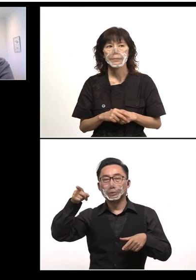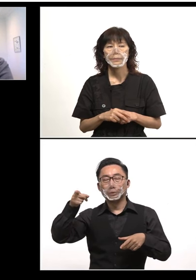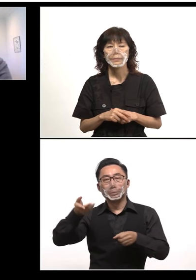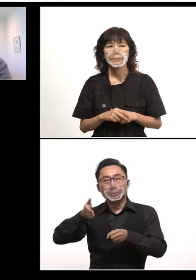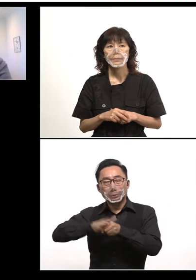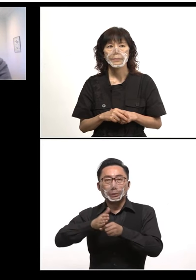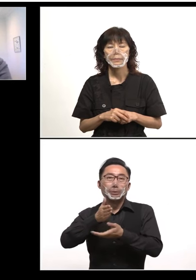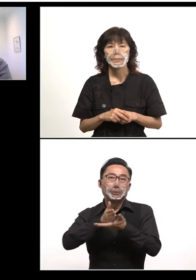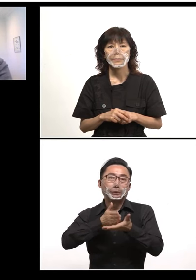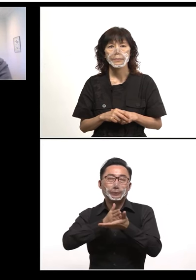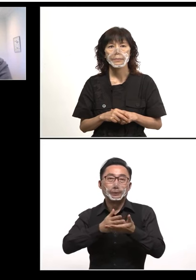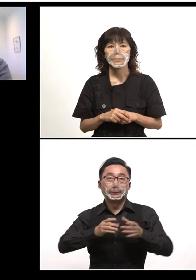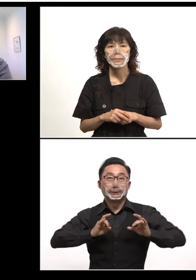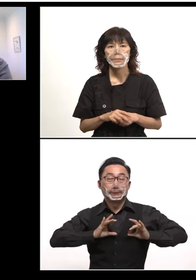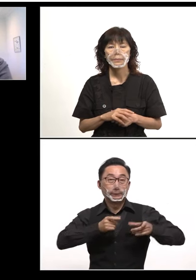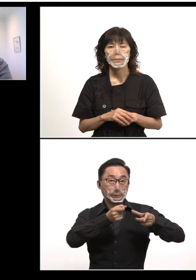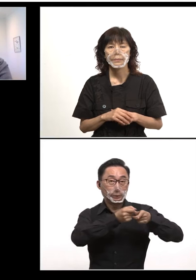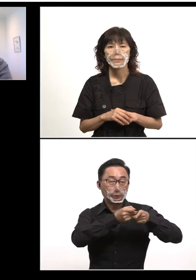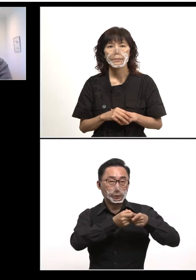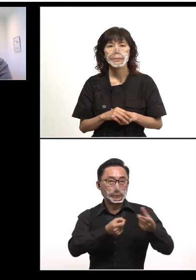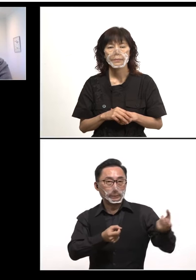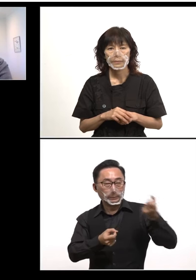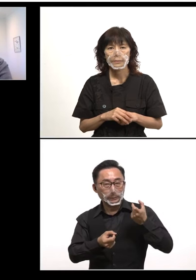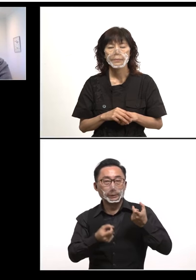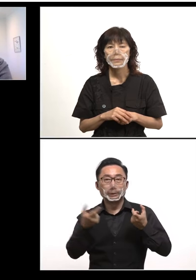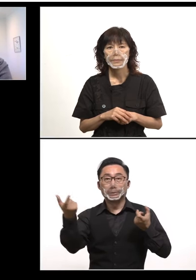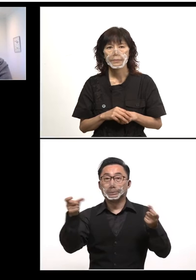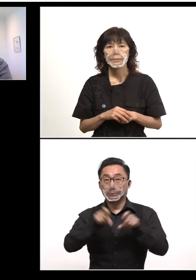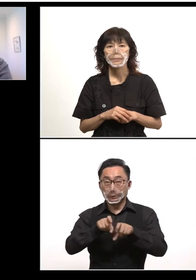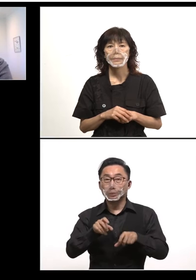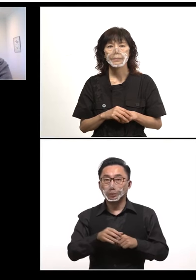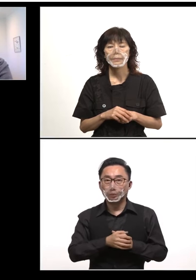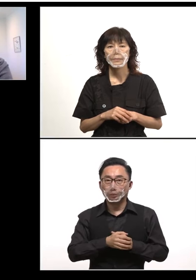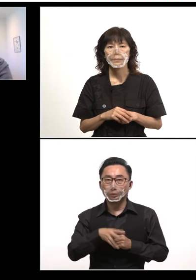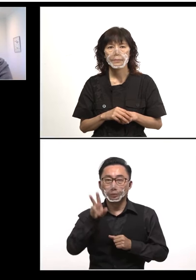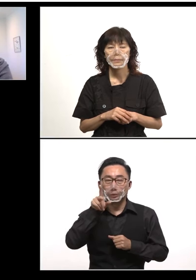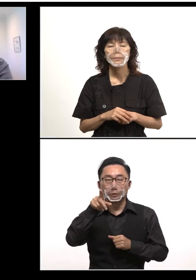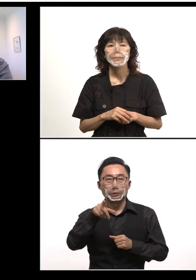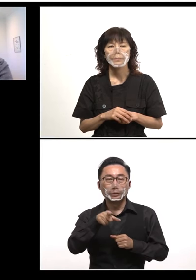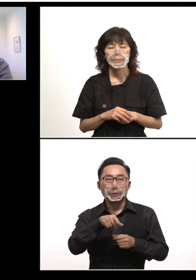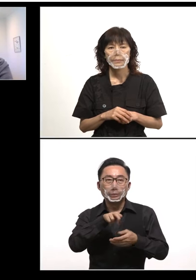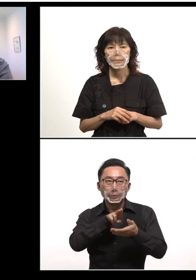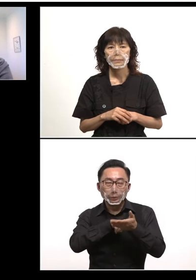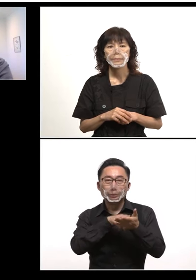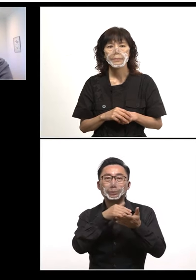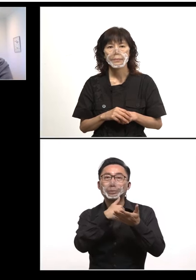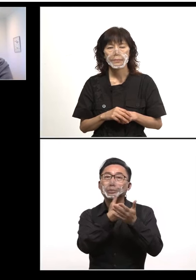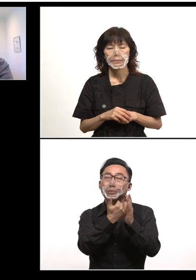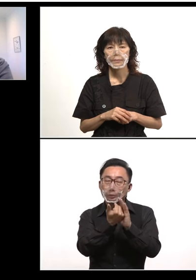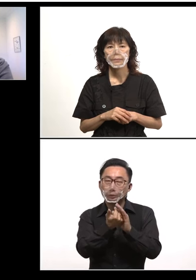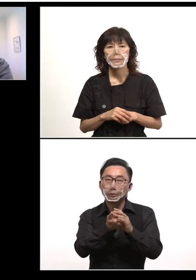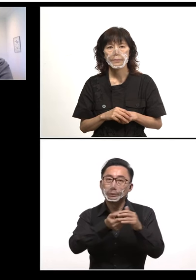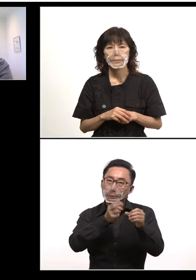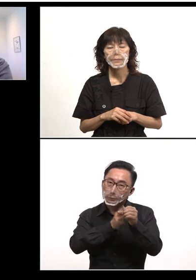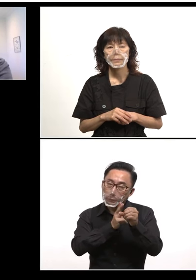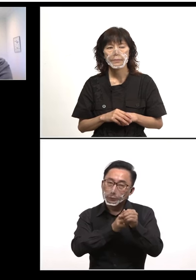sector, sometimes religious affiliations, temples or churches that help